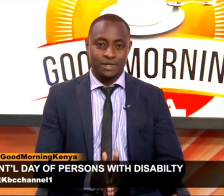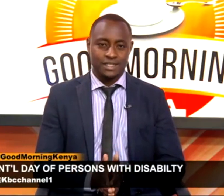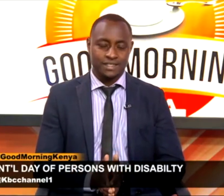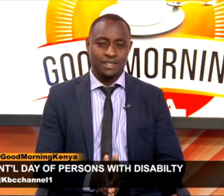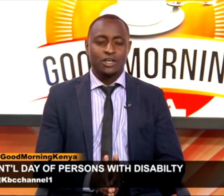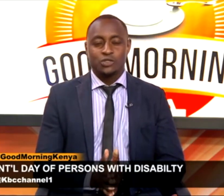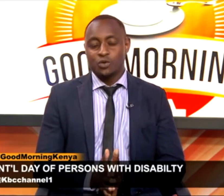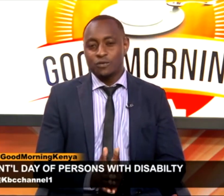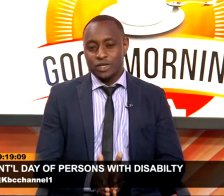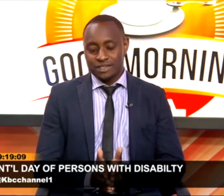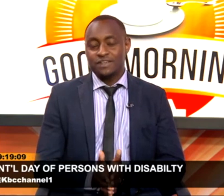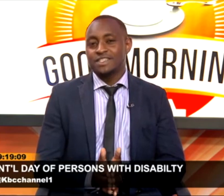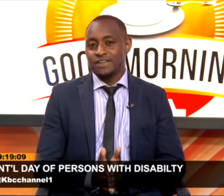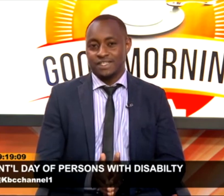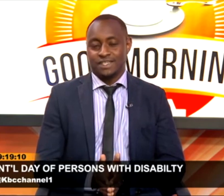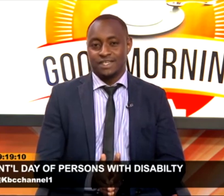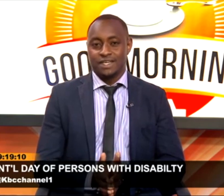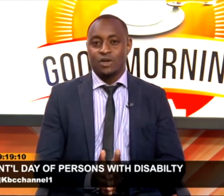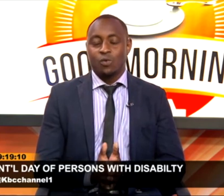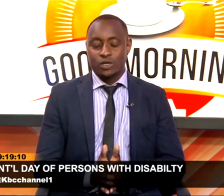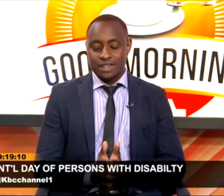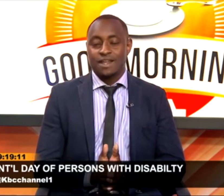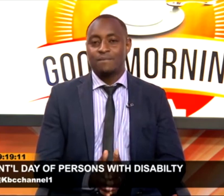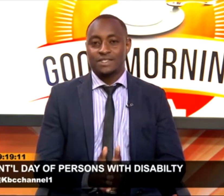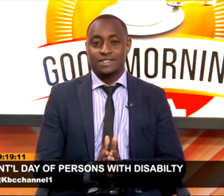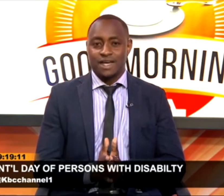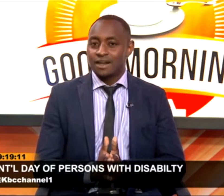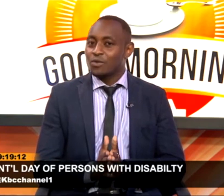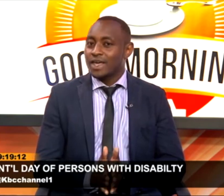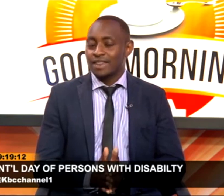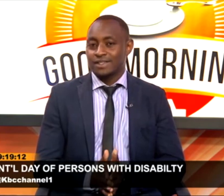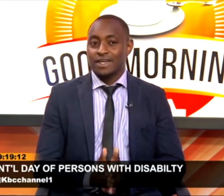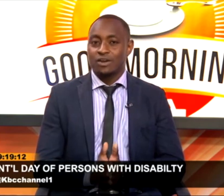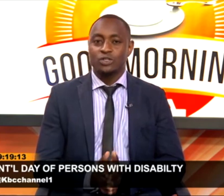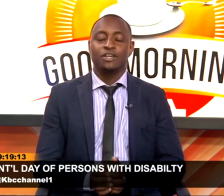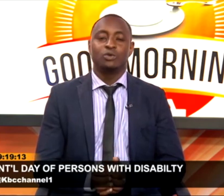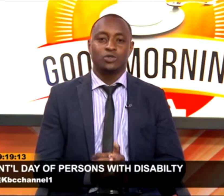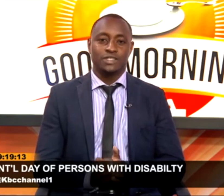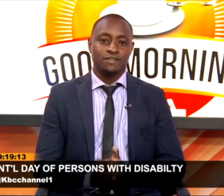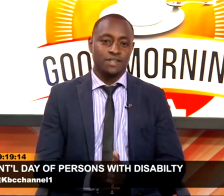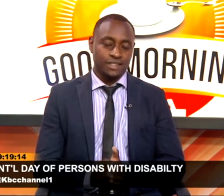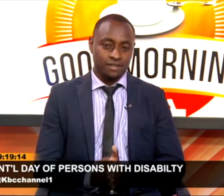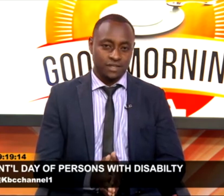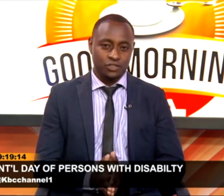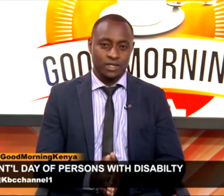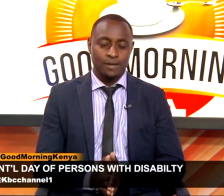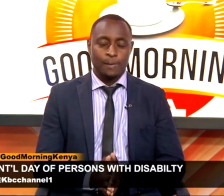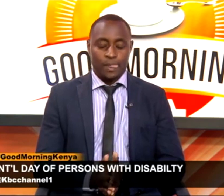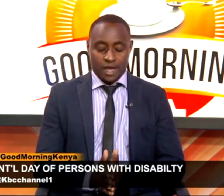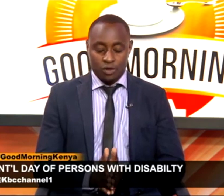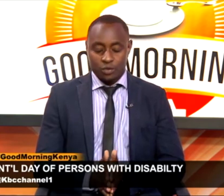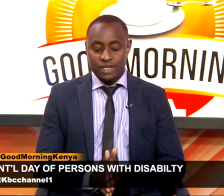with disabilities. So if we are serving 70, what other numbers are out there that are not able to receive this